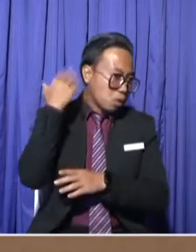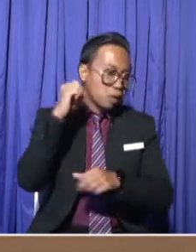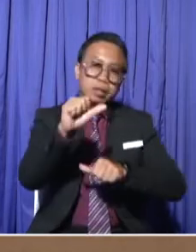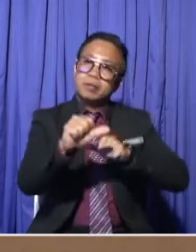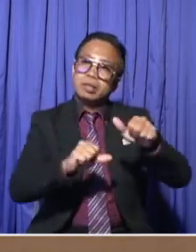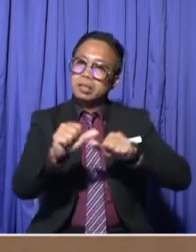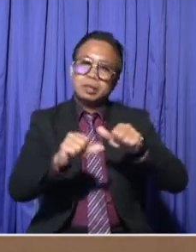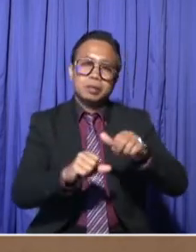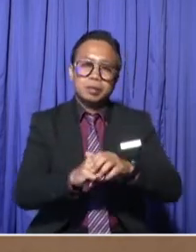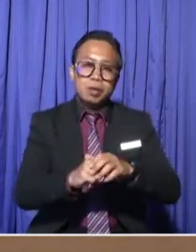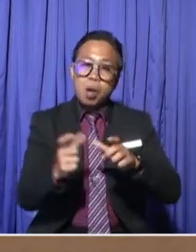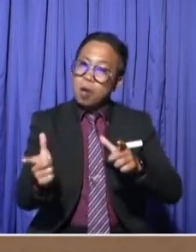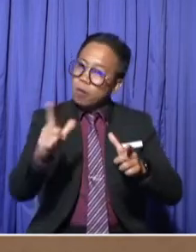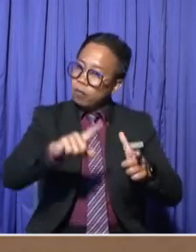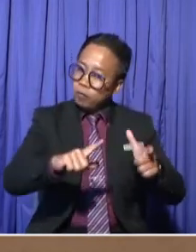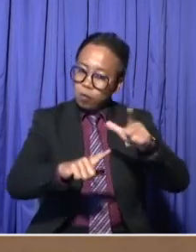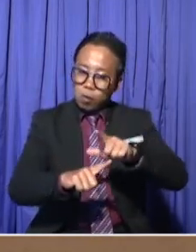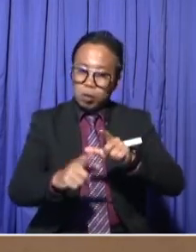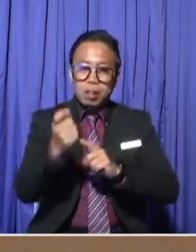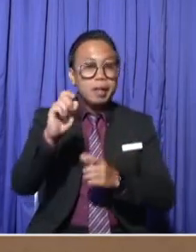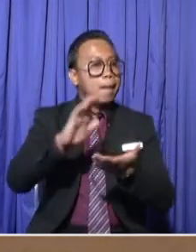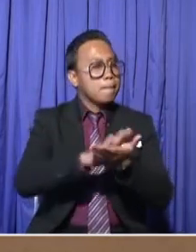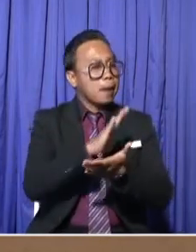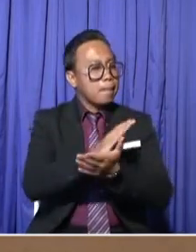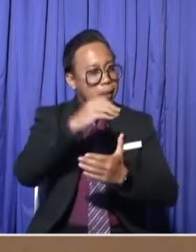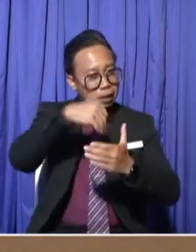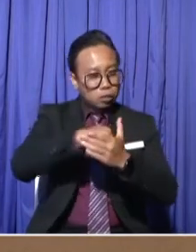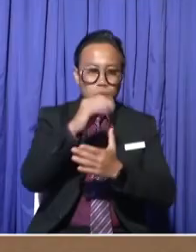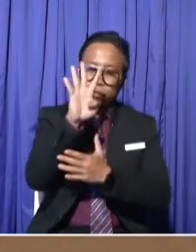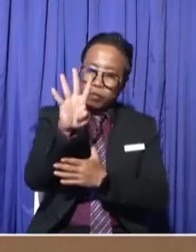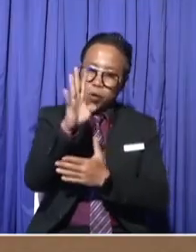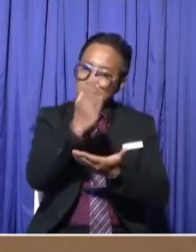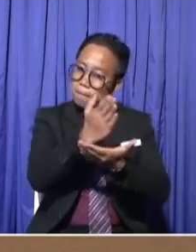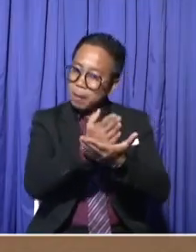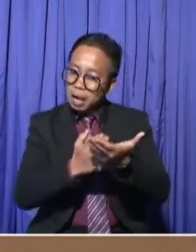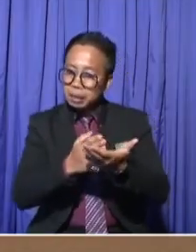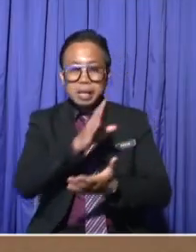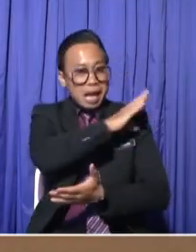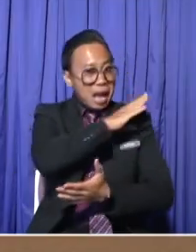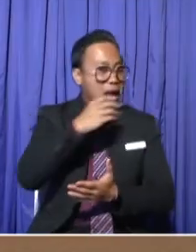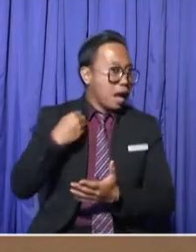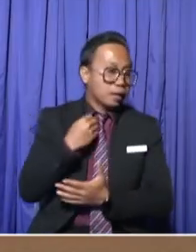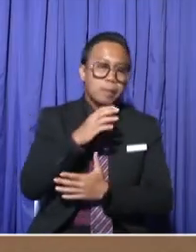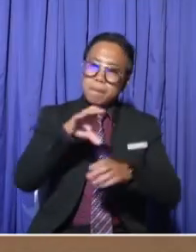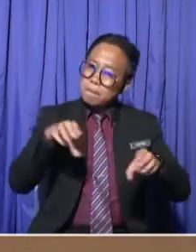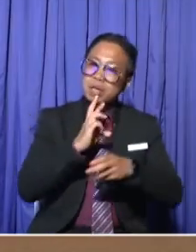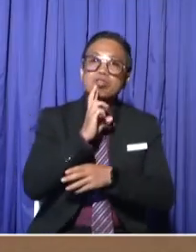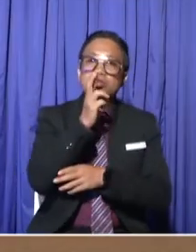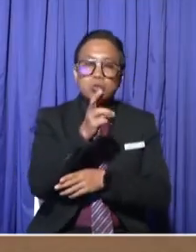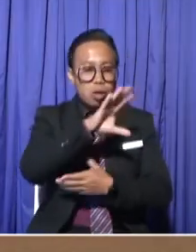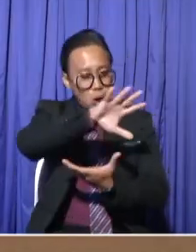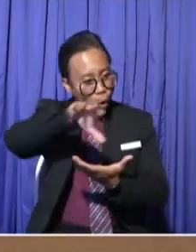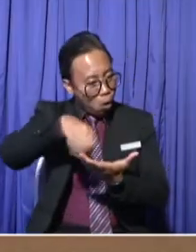activity. Fold the paper into 4 parts and make sure all of